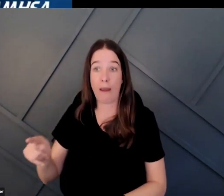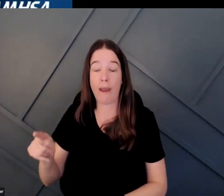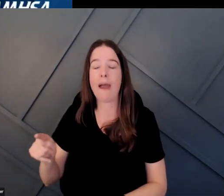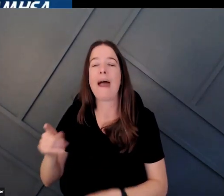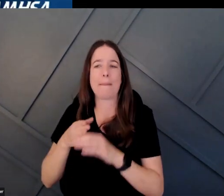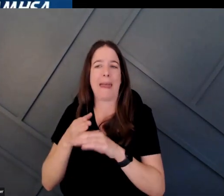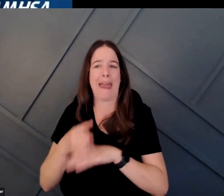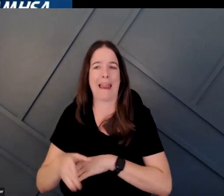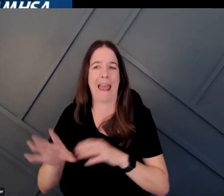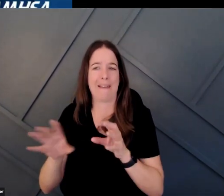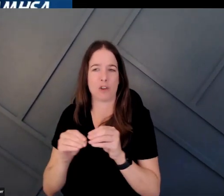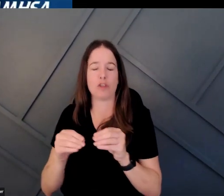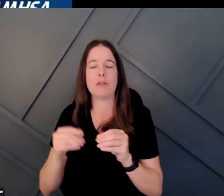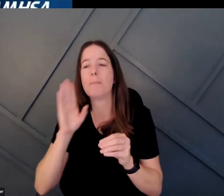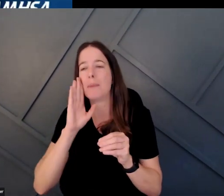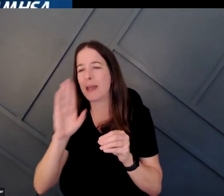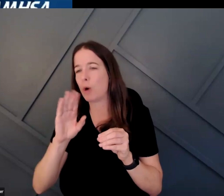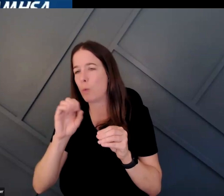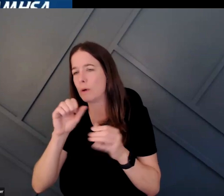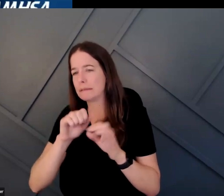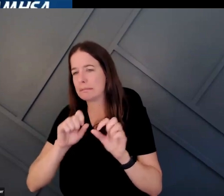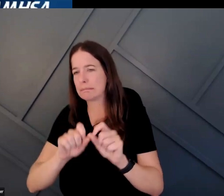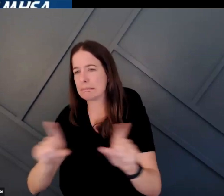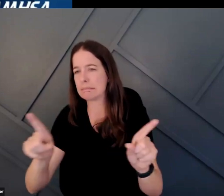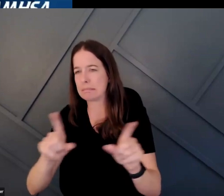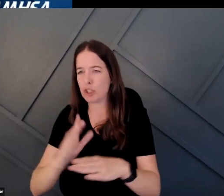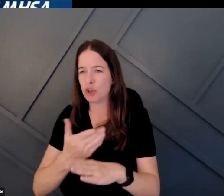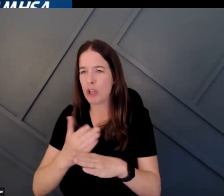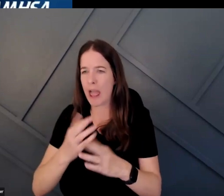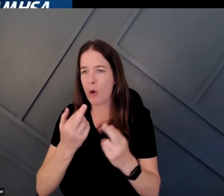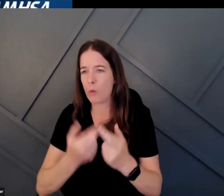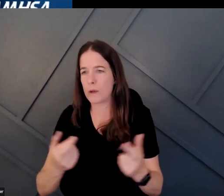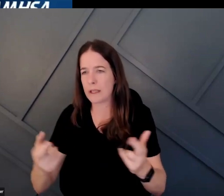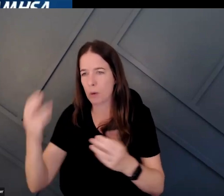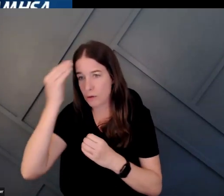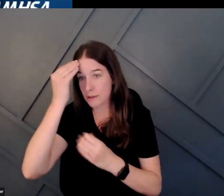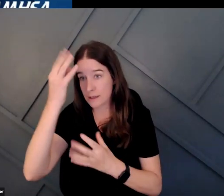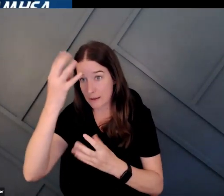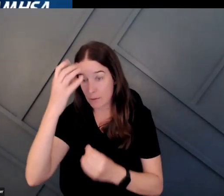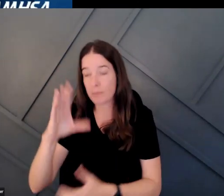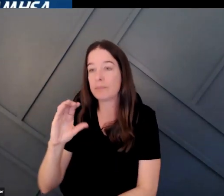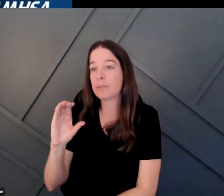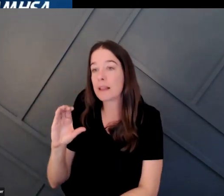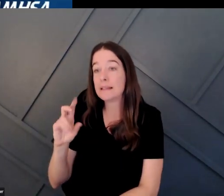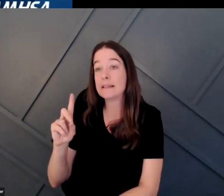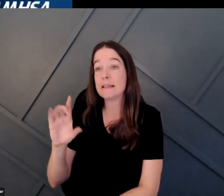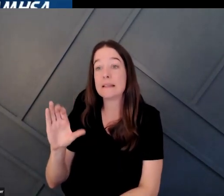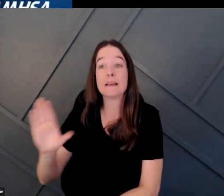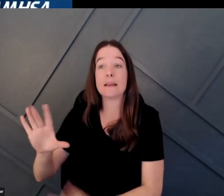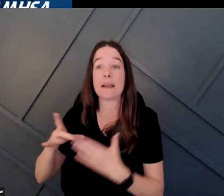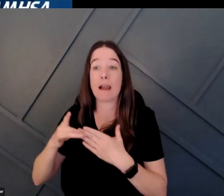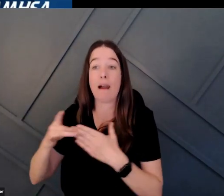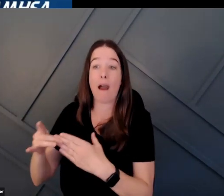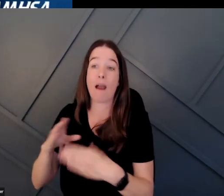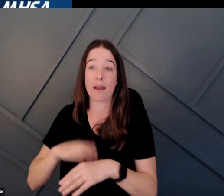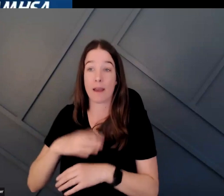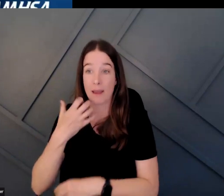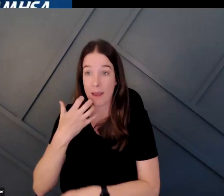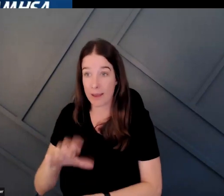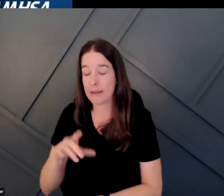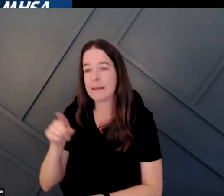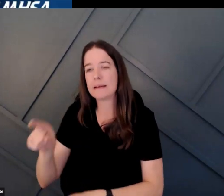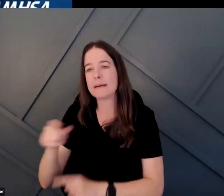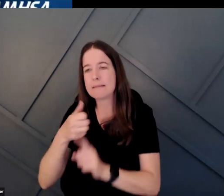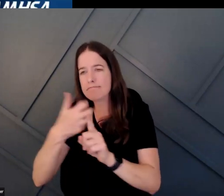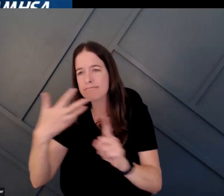the resources I'm mentioning. The CDC guidance on heat talks about a number of areas, but to my knowledge, this